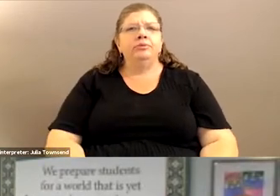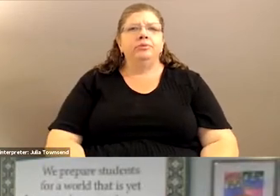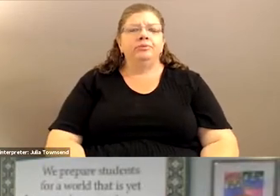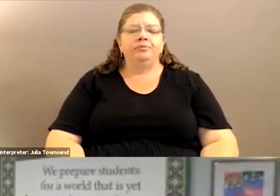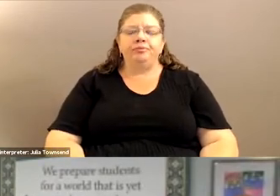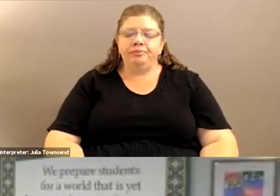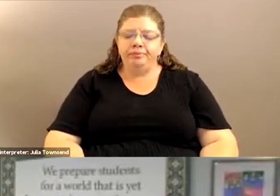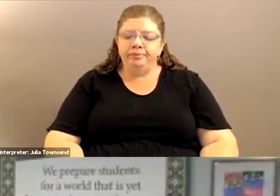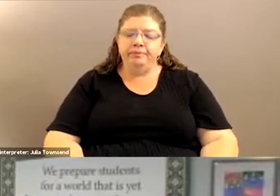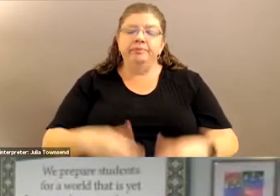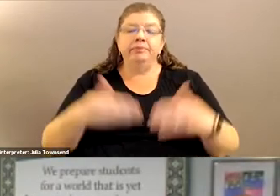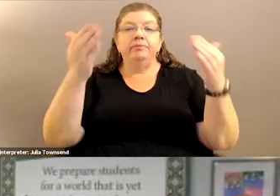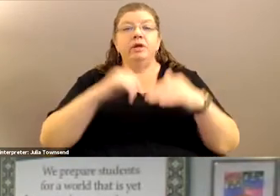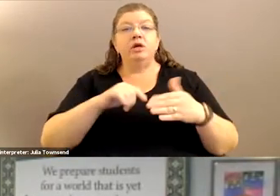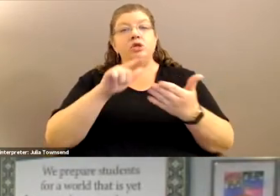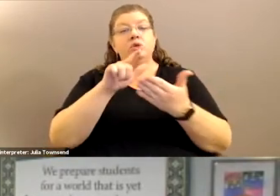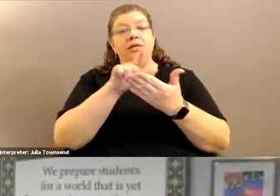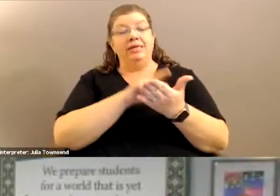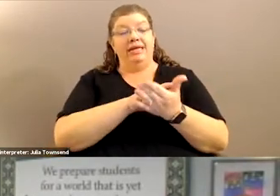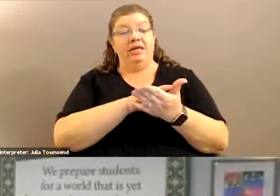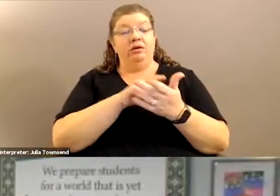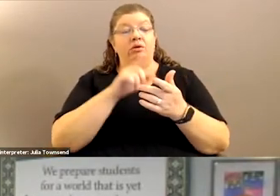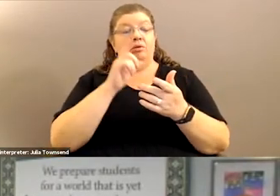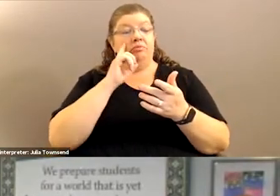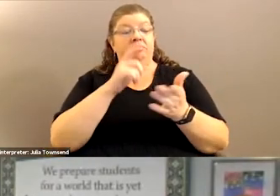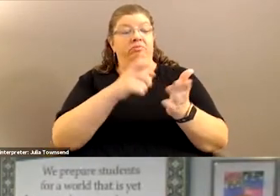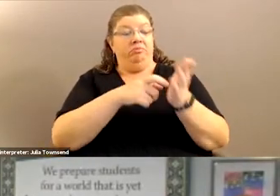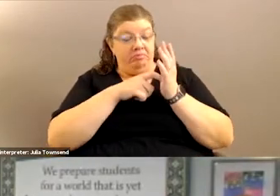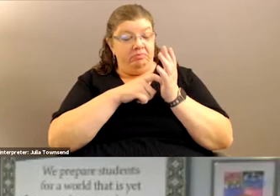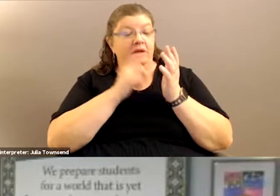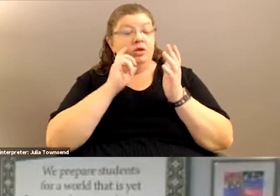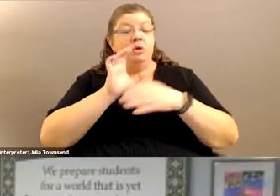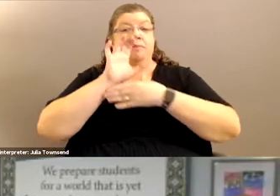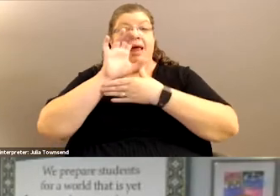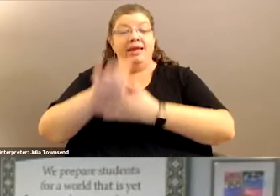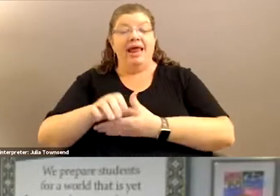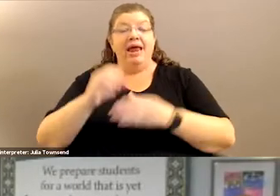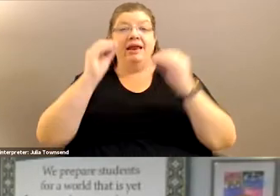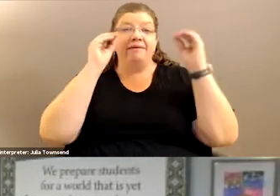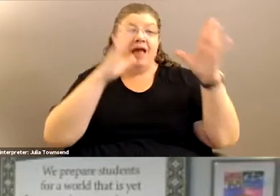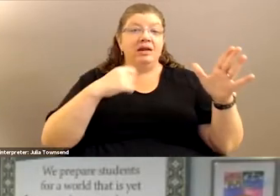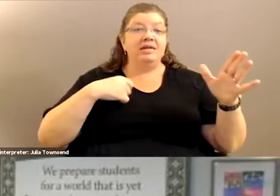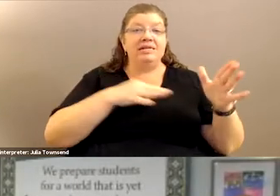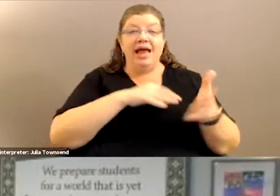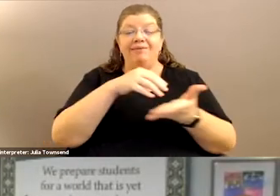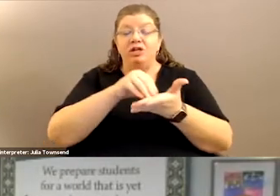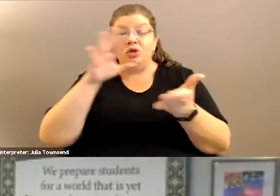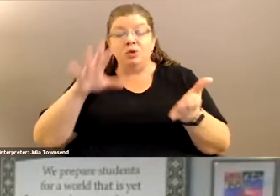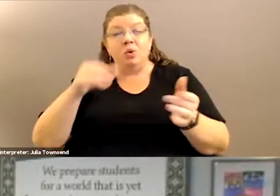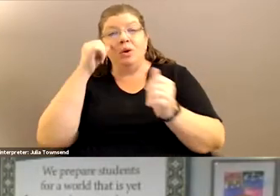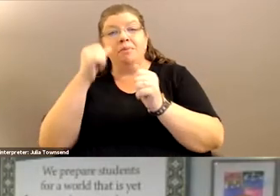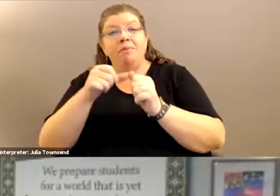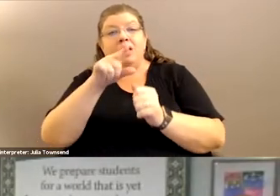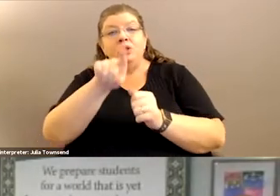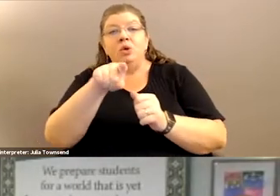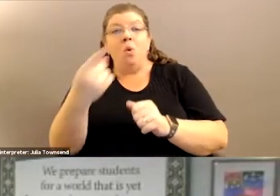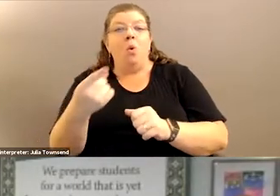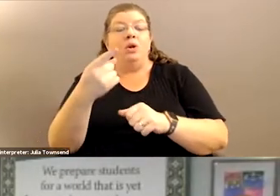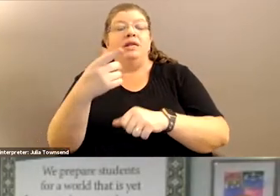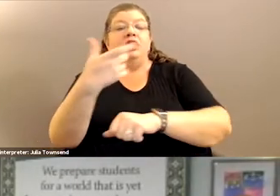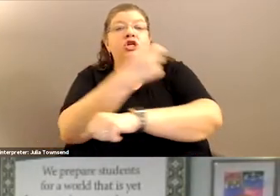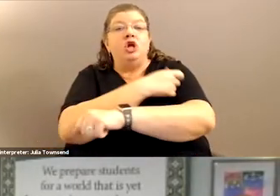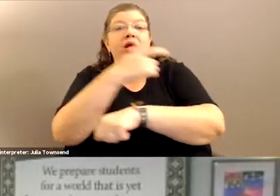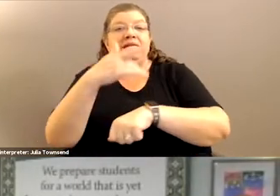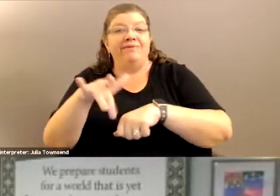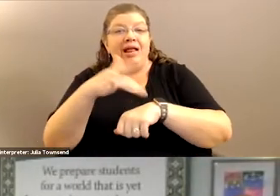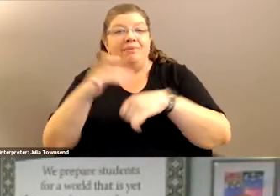in regards to the legal basis you feel you have to mandate this on our faculty staff and students i'd like to remind you that the only shots available in the u.s now